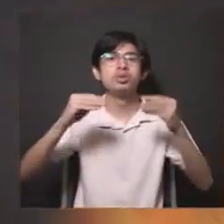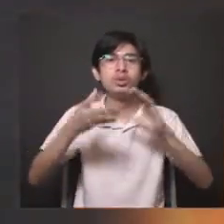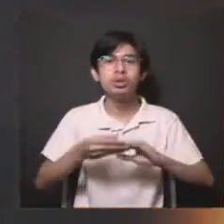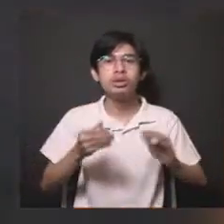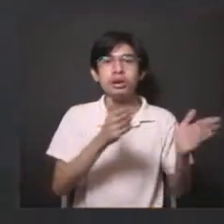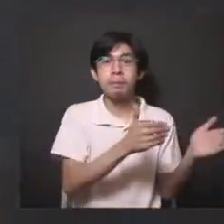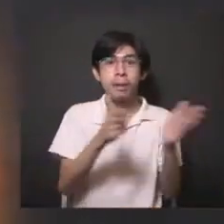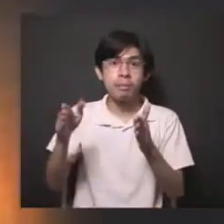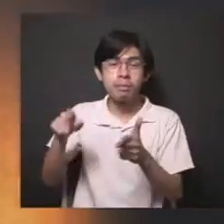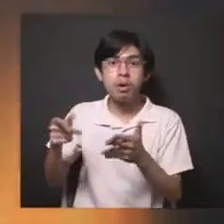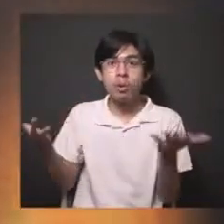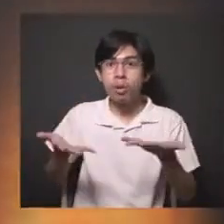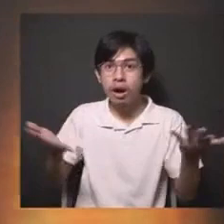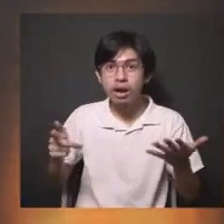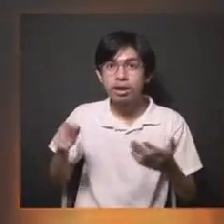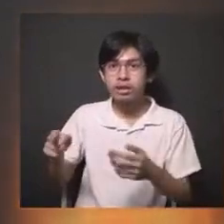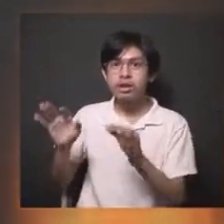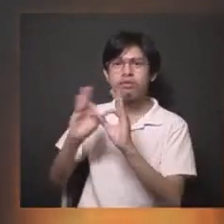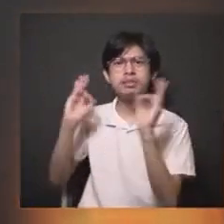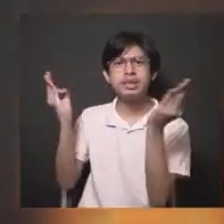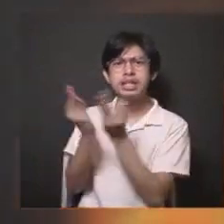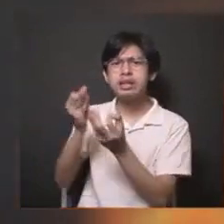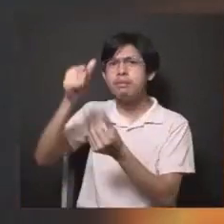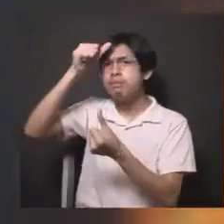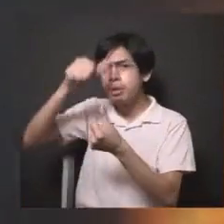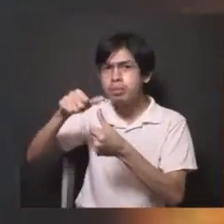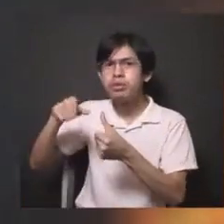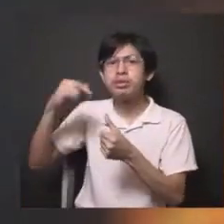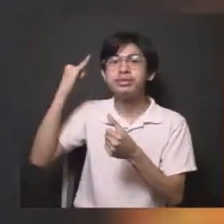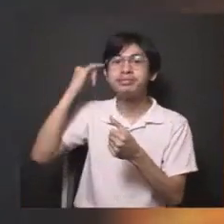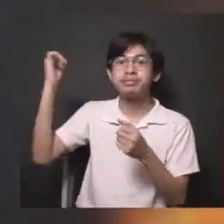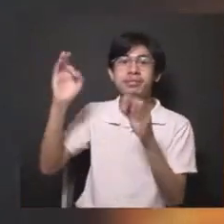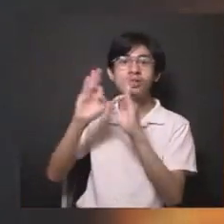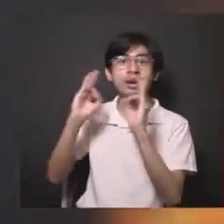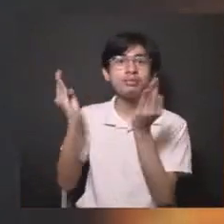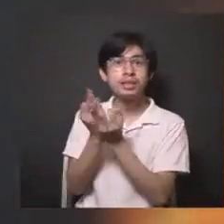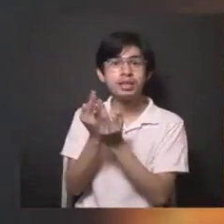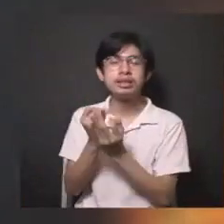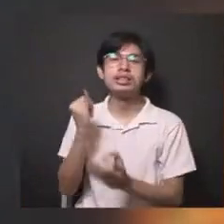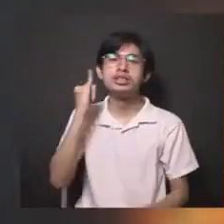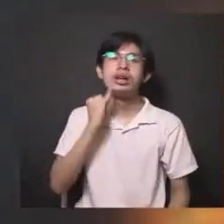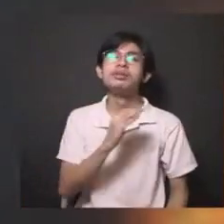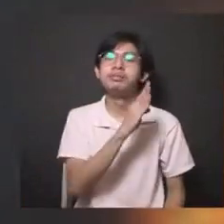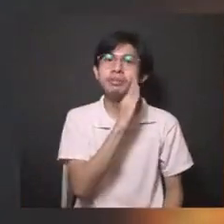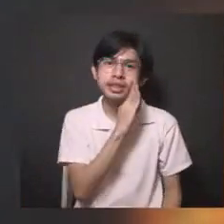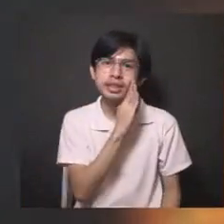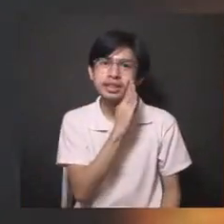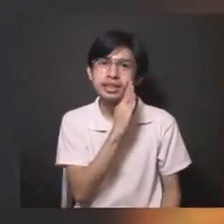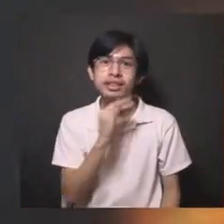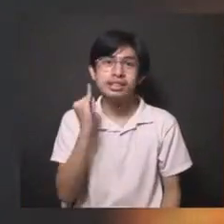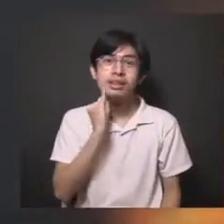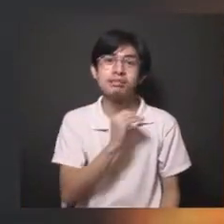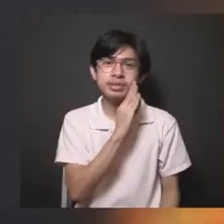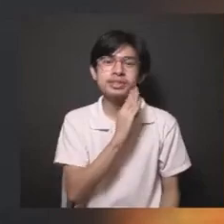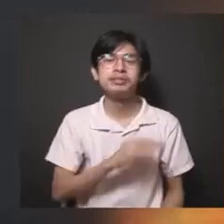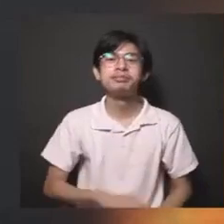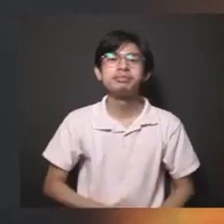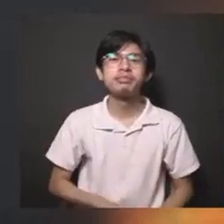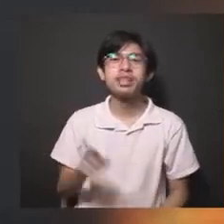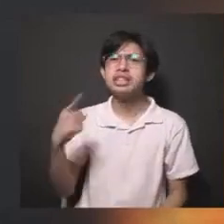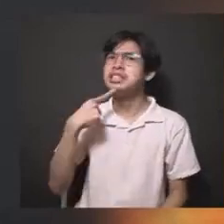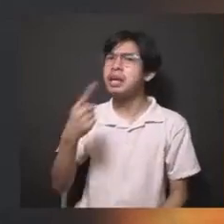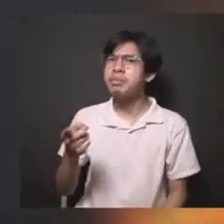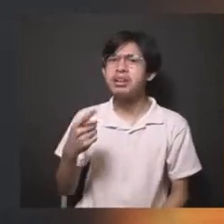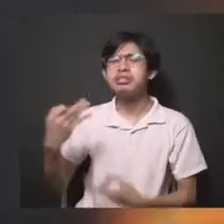family of Joseph. Back to Jacob. And God was speaking something like this to me, because at the end of our life,